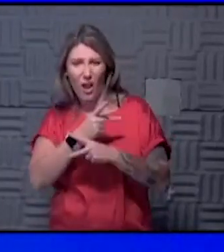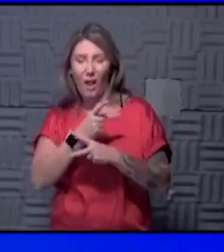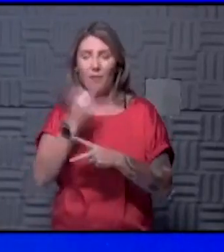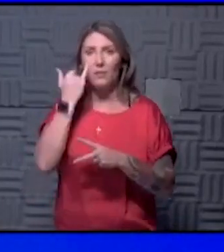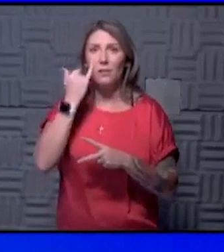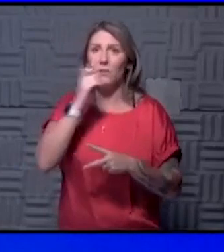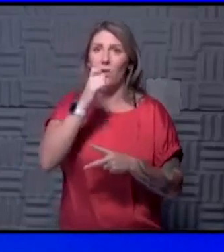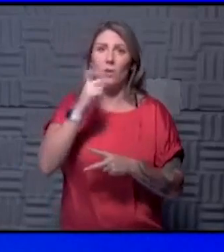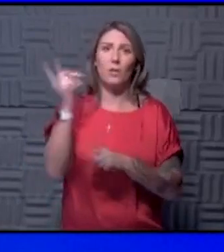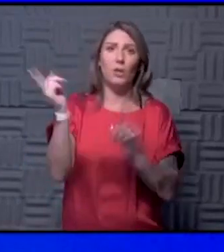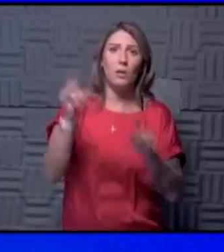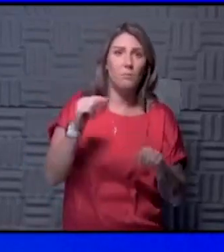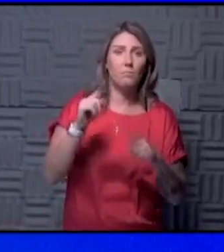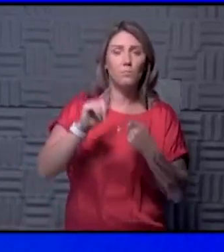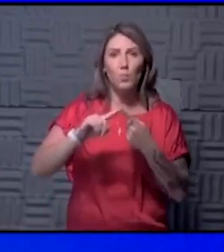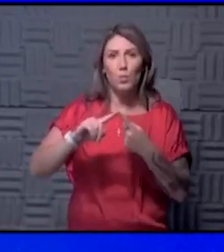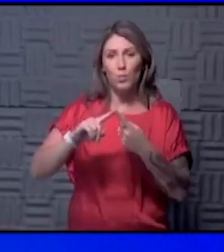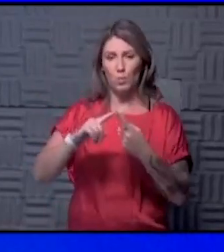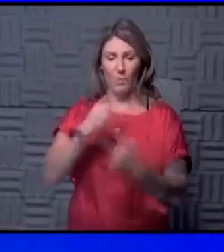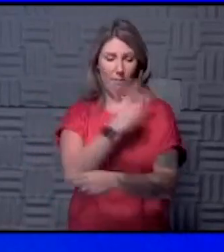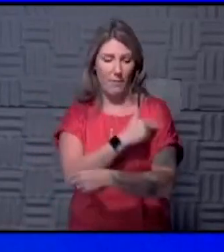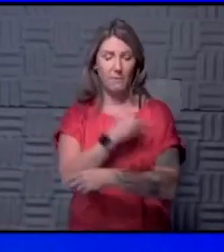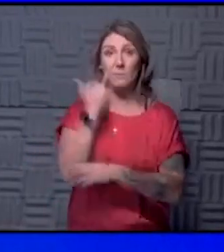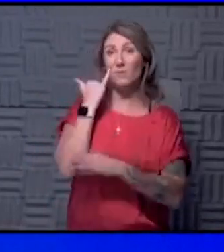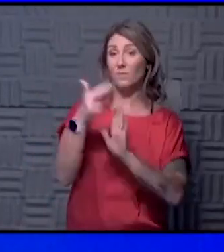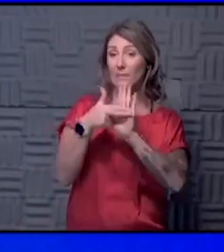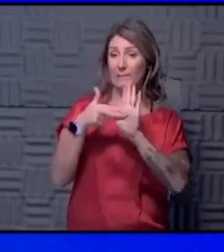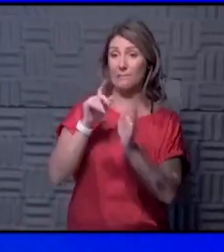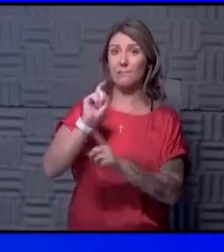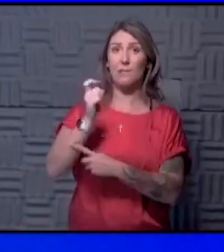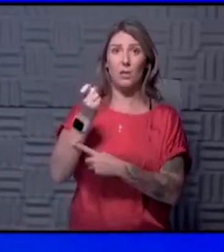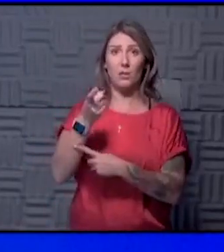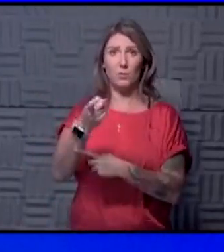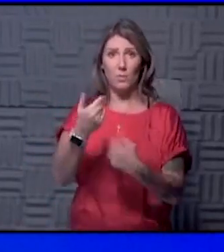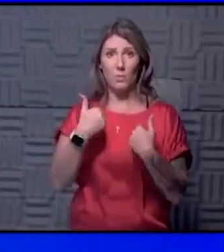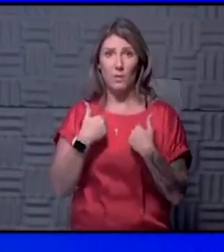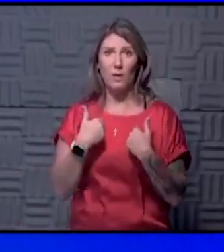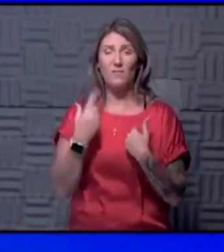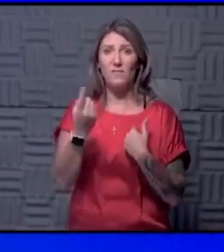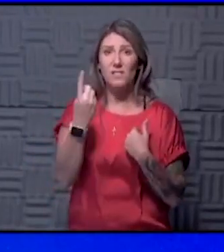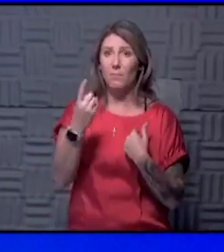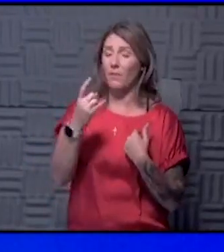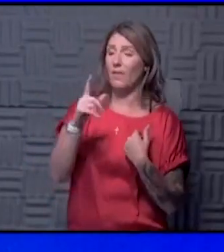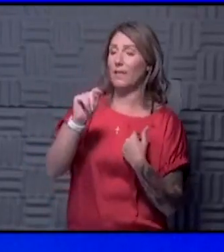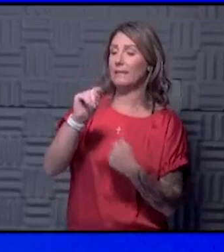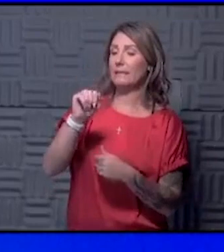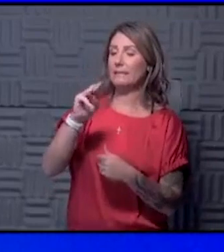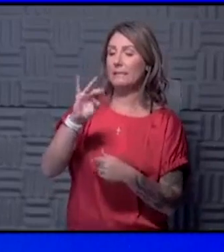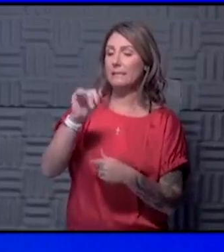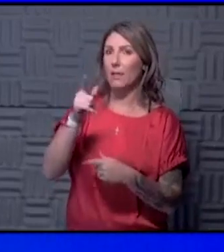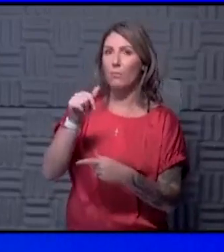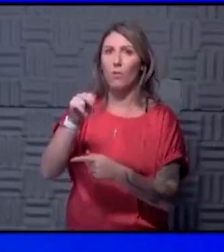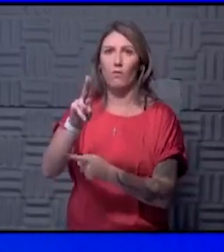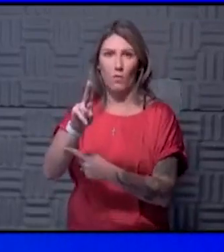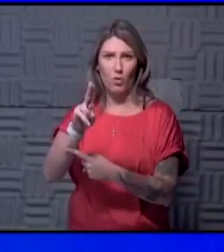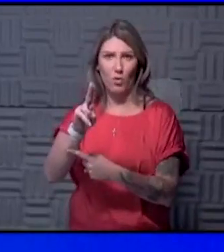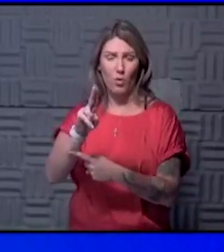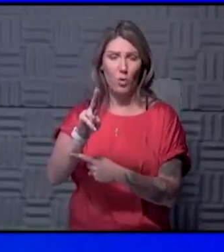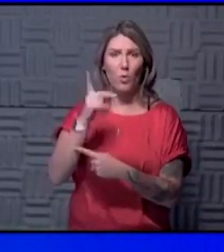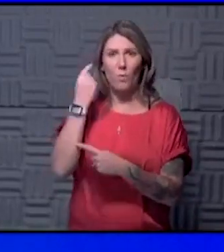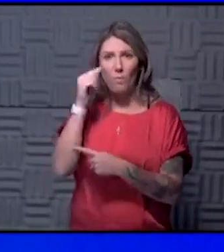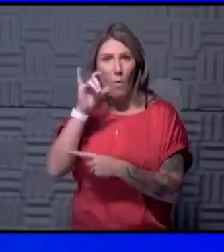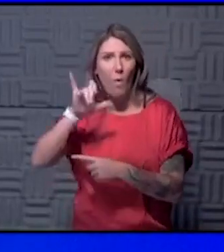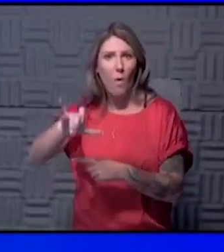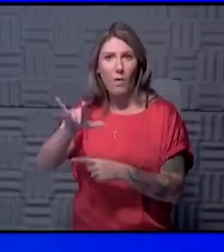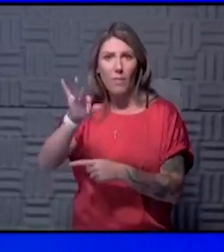we said earlier on the show, if you get diagnosed, you have something like Tamiflu that you can take for influenza, but you have an oral